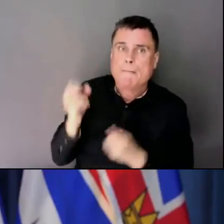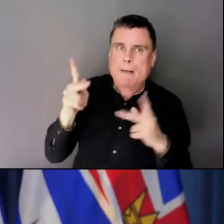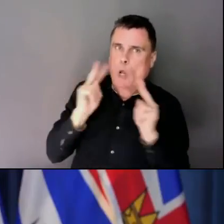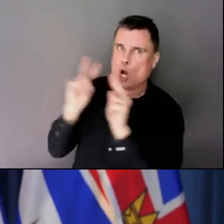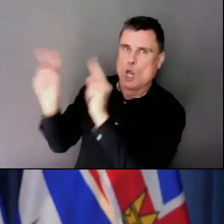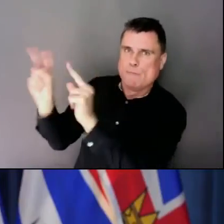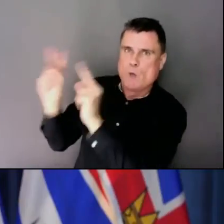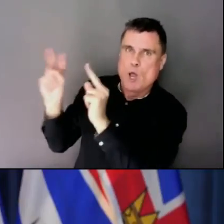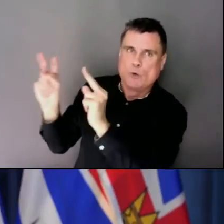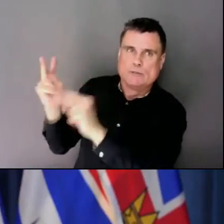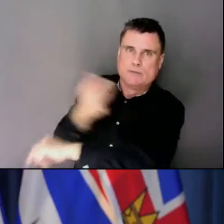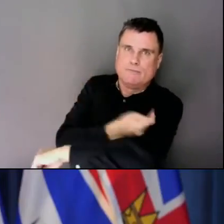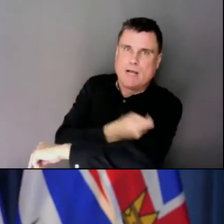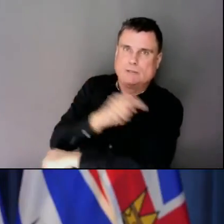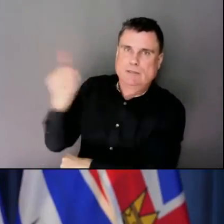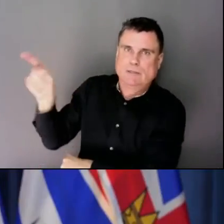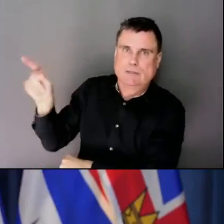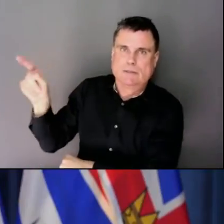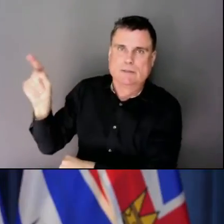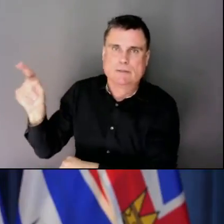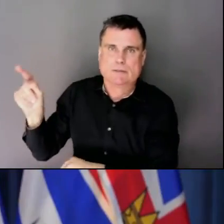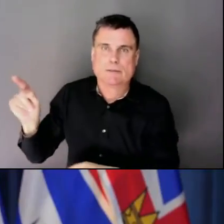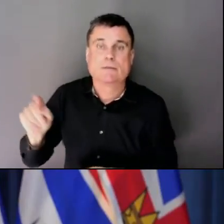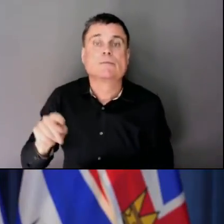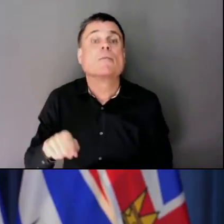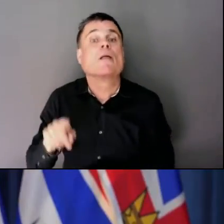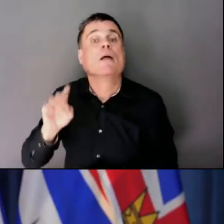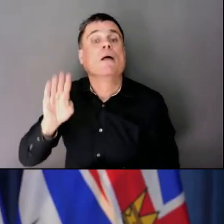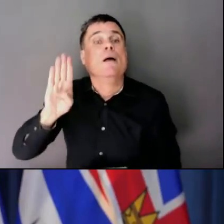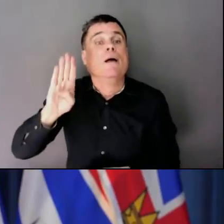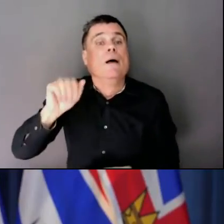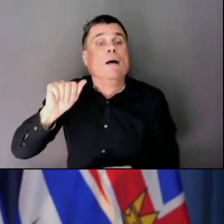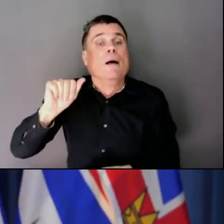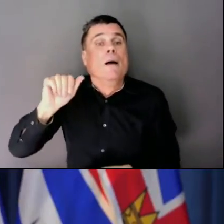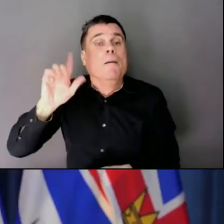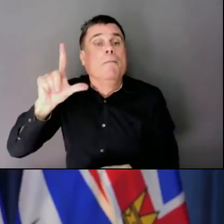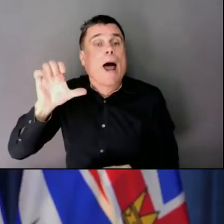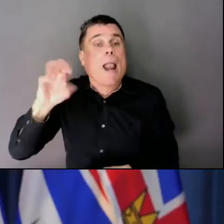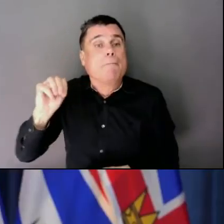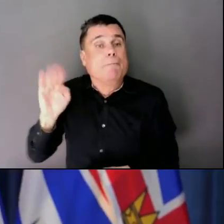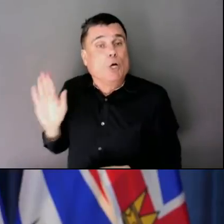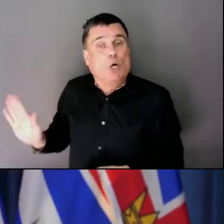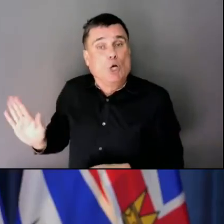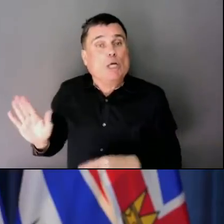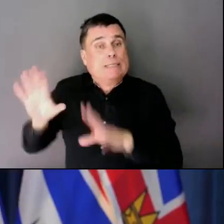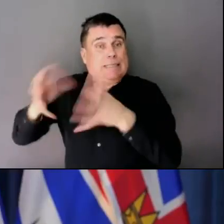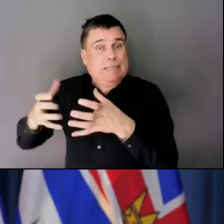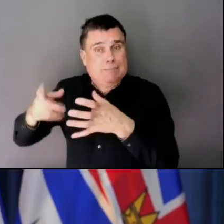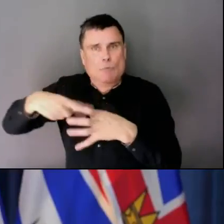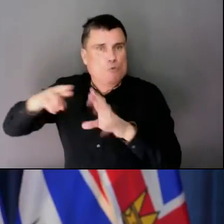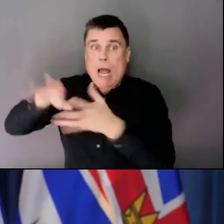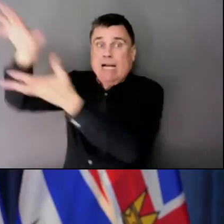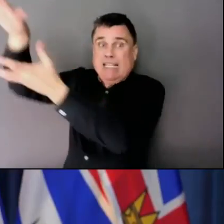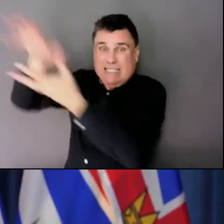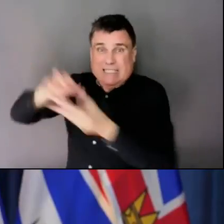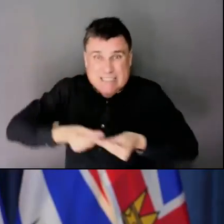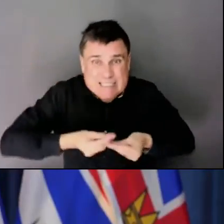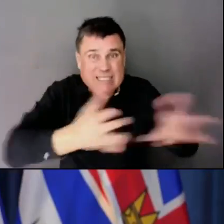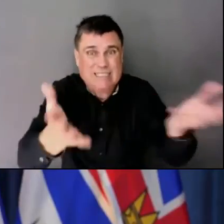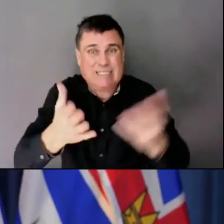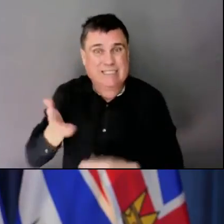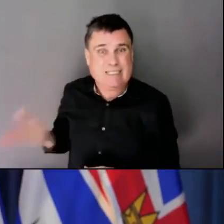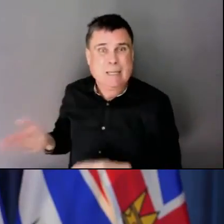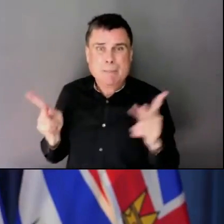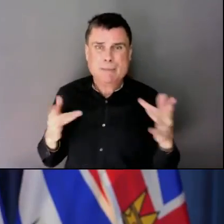Dr. Ballem and her team will be at the ready to deliver it. I say to British Columbians who are concerned about the news stories about